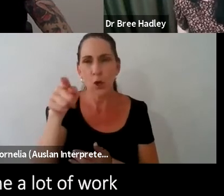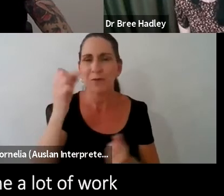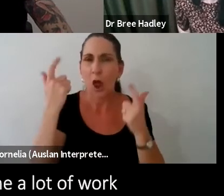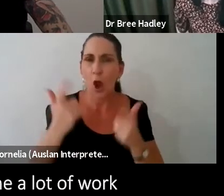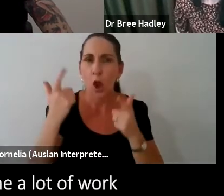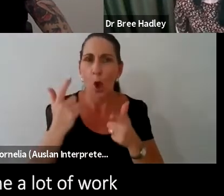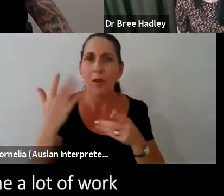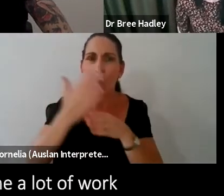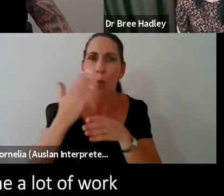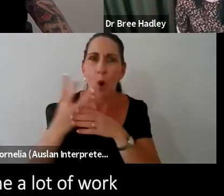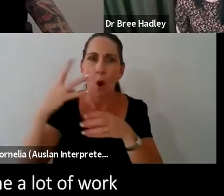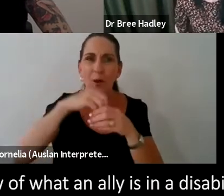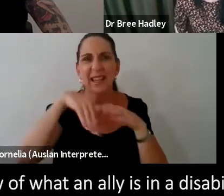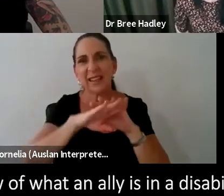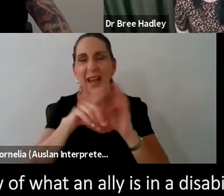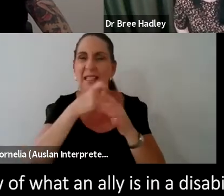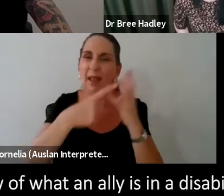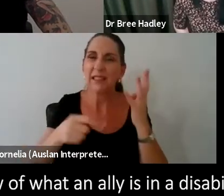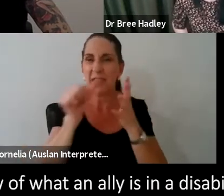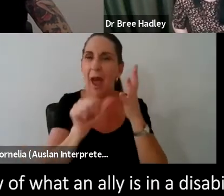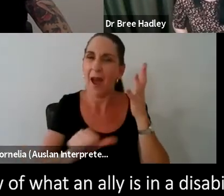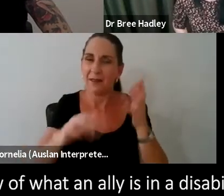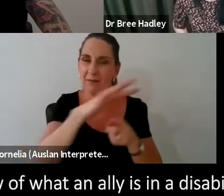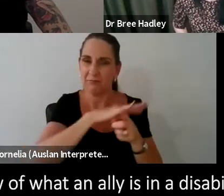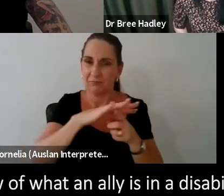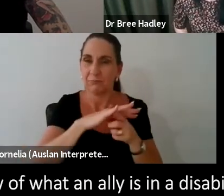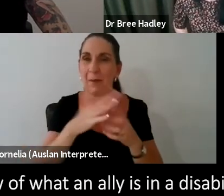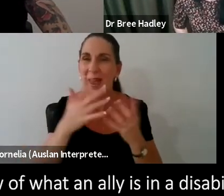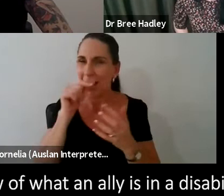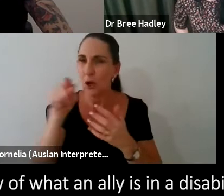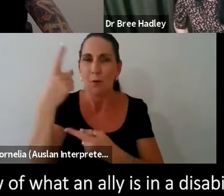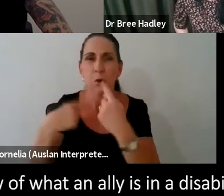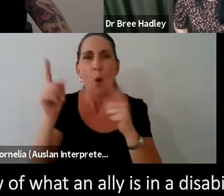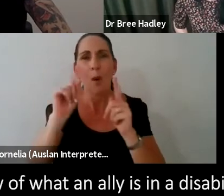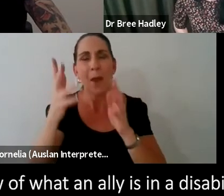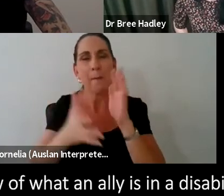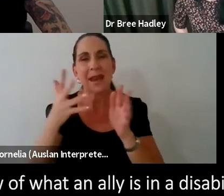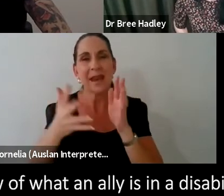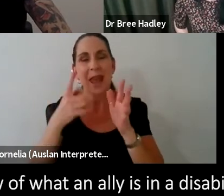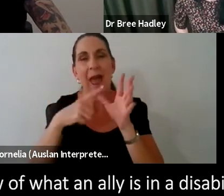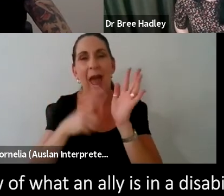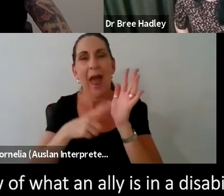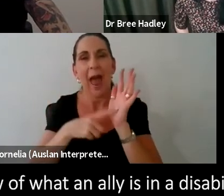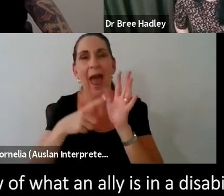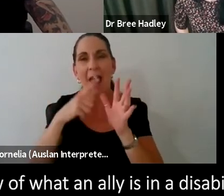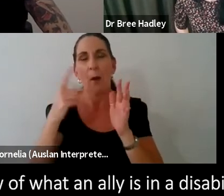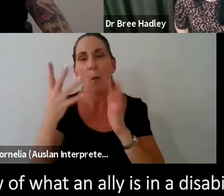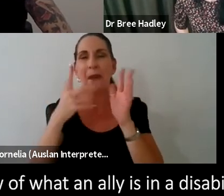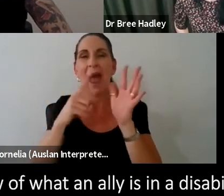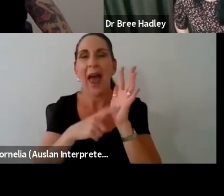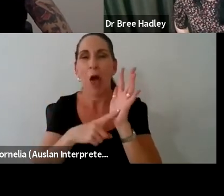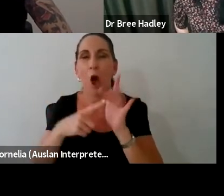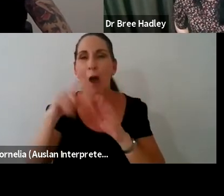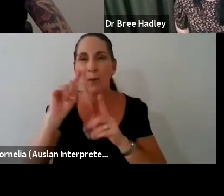disability arts context. Could you give us a brief overview on what an ally is in a disability-led space?